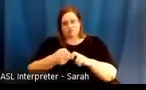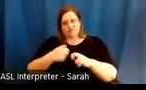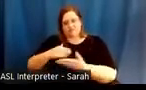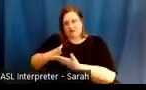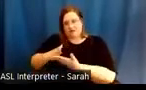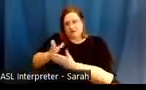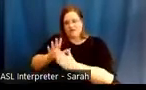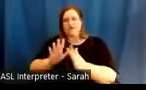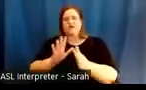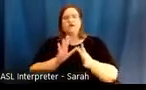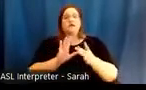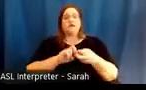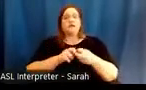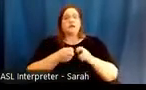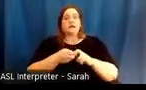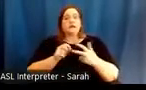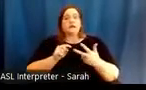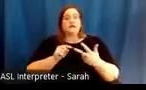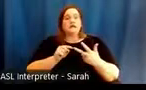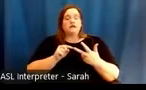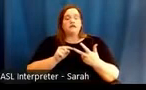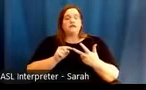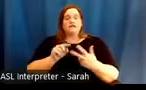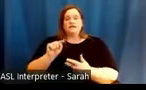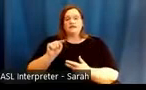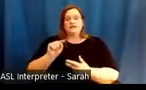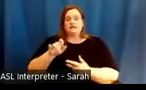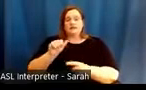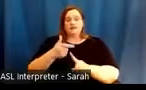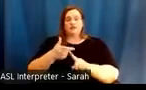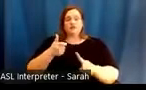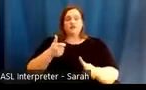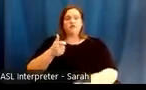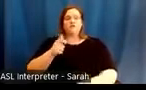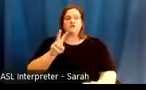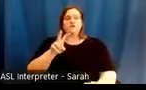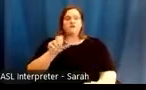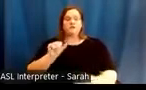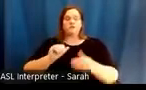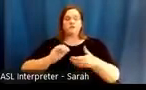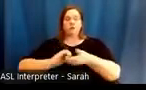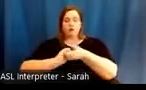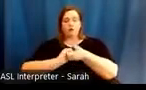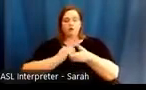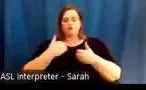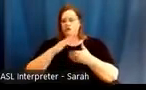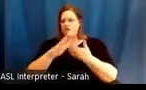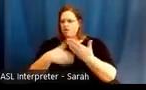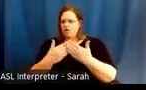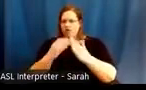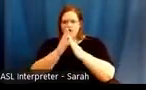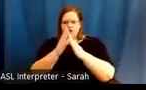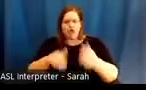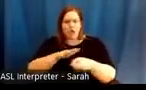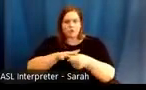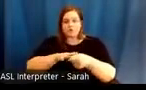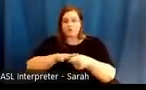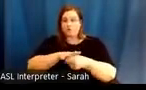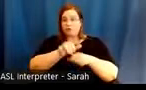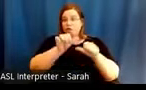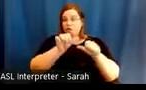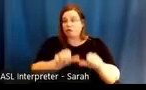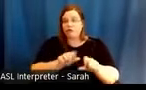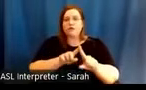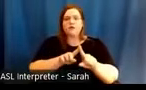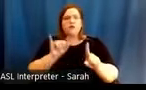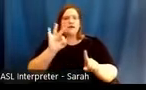alert everyone to, and I see Julie Tesler here from Vermont Care Partners, is we can have all the housing in the world, but if we